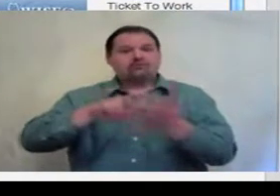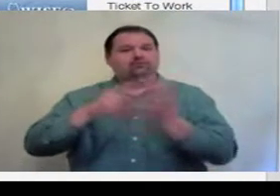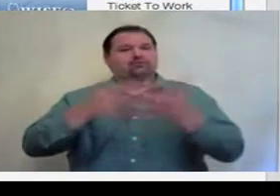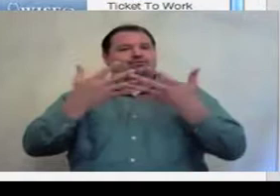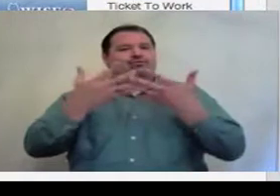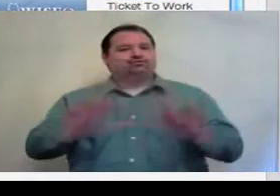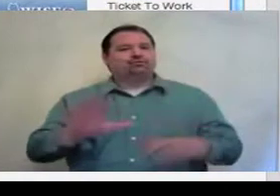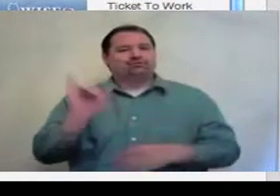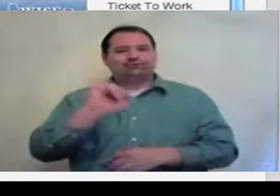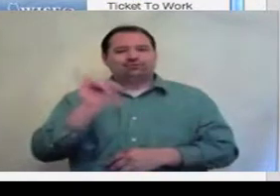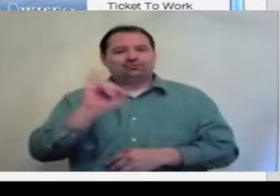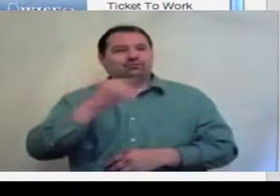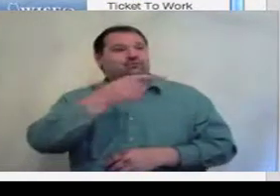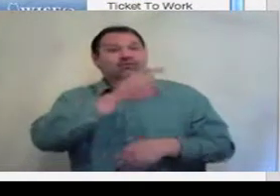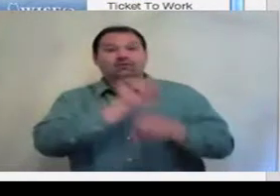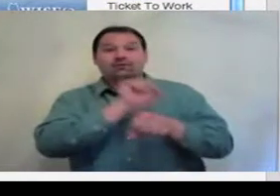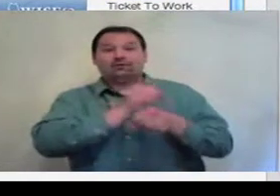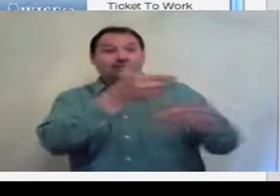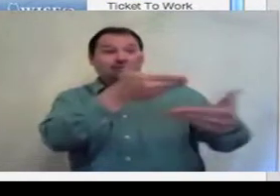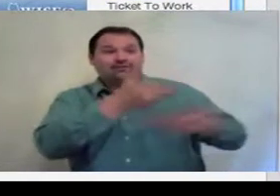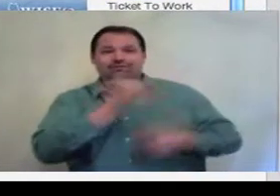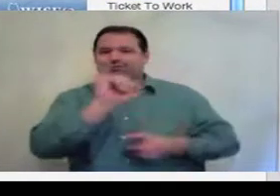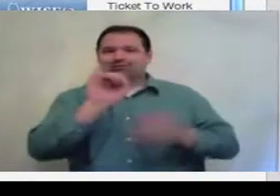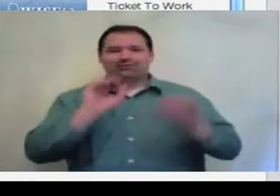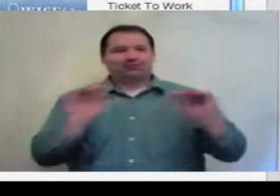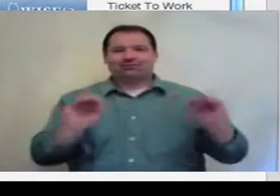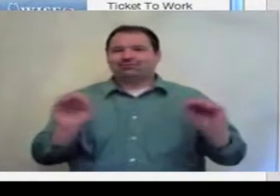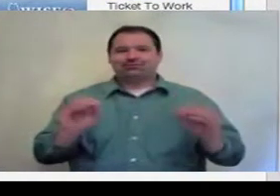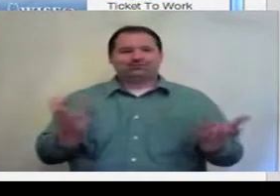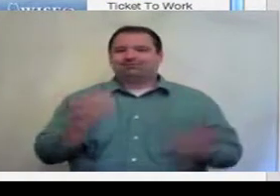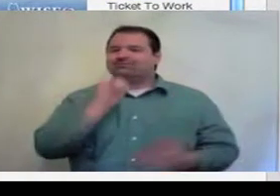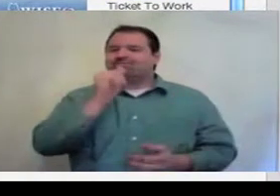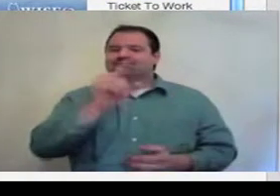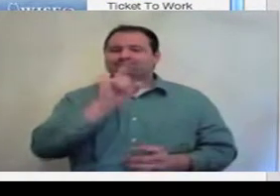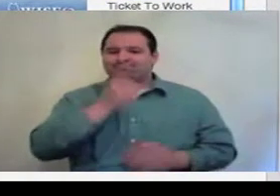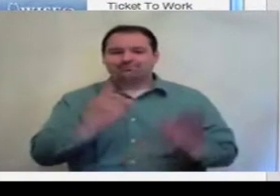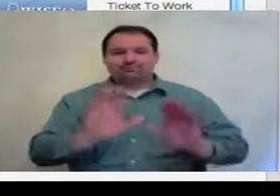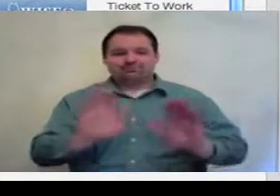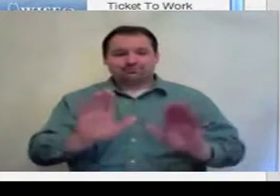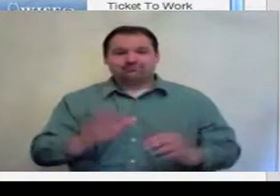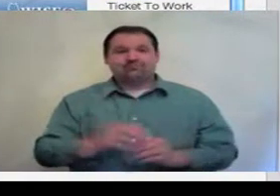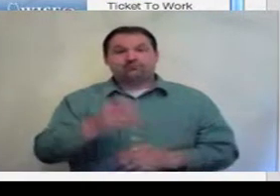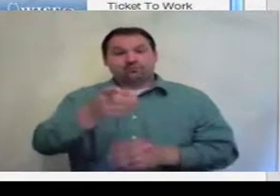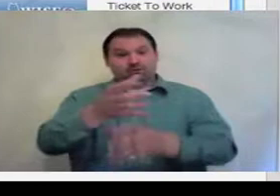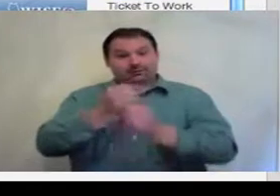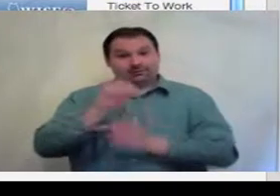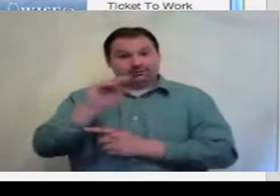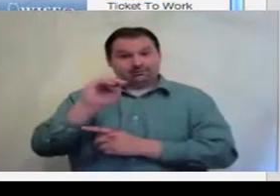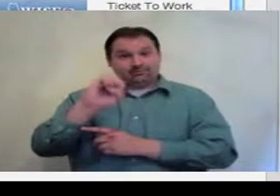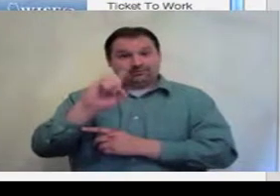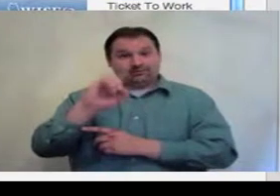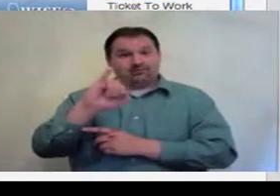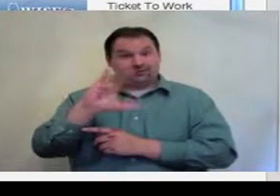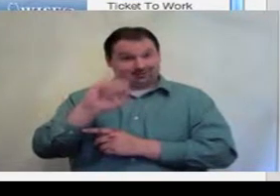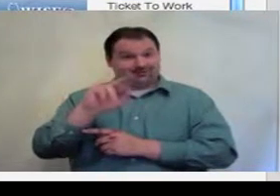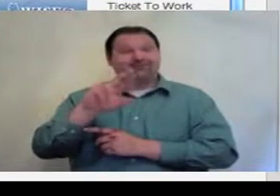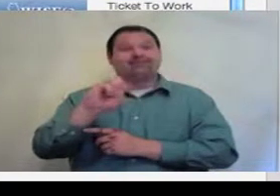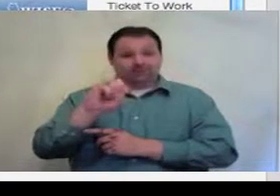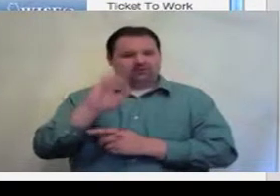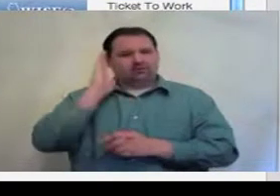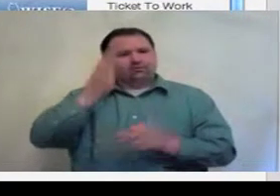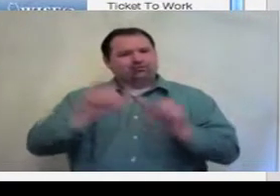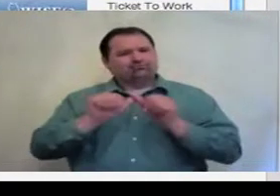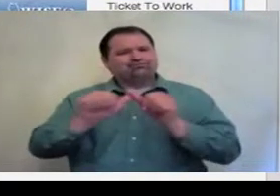their Medicare or Medicaid, but they won't qualify for employers' benefits. And that's not the case either. With Medicare, your Medicare